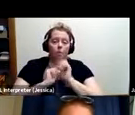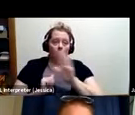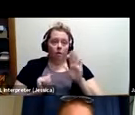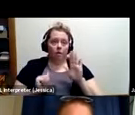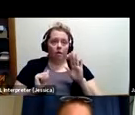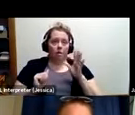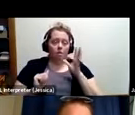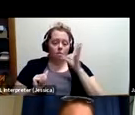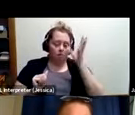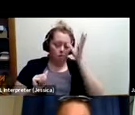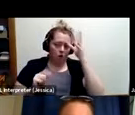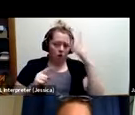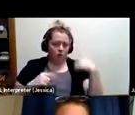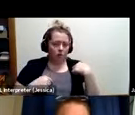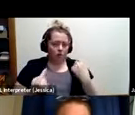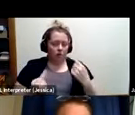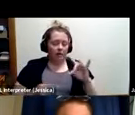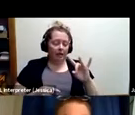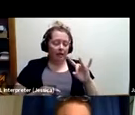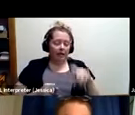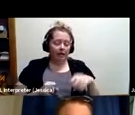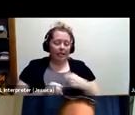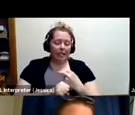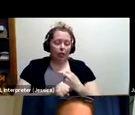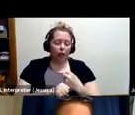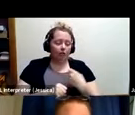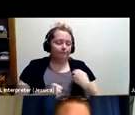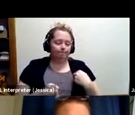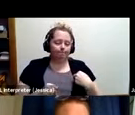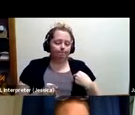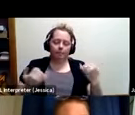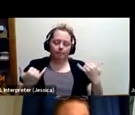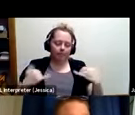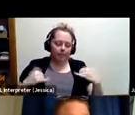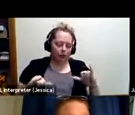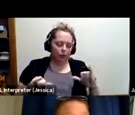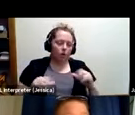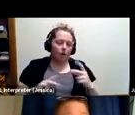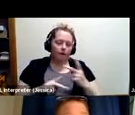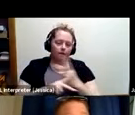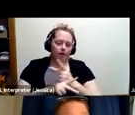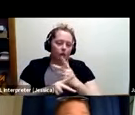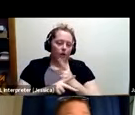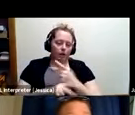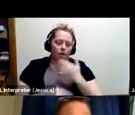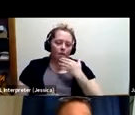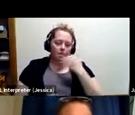I'm trying to figure out best practices around, honestly.